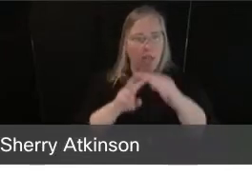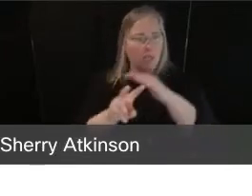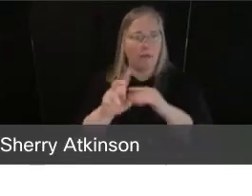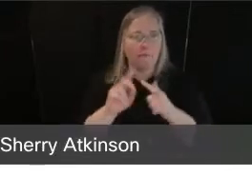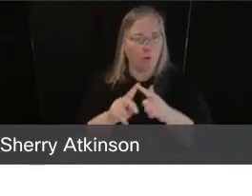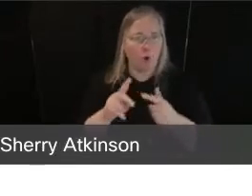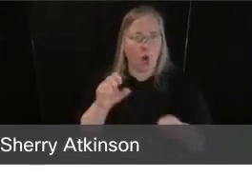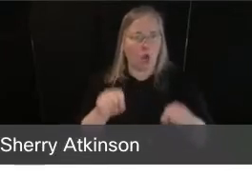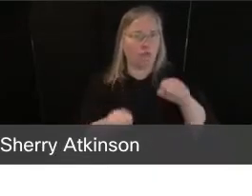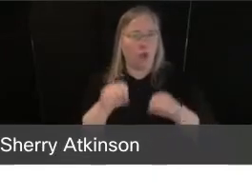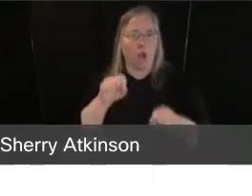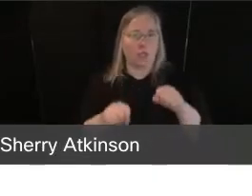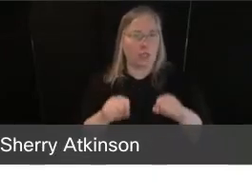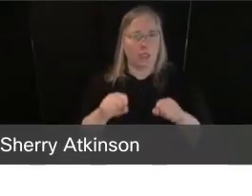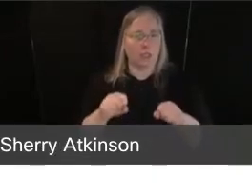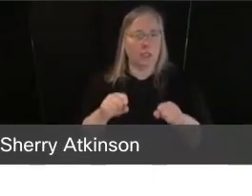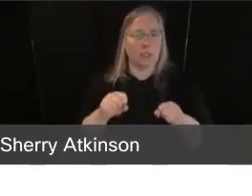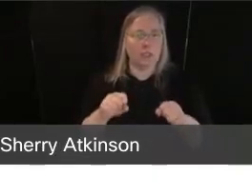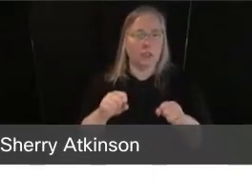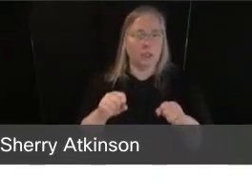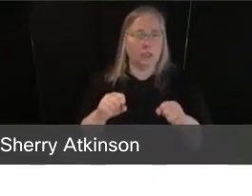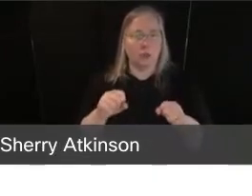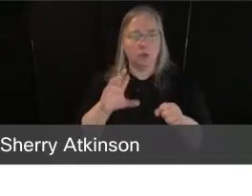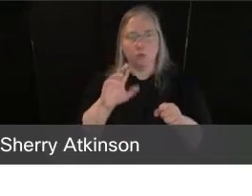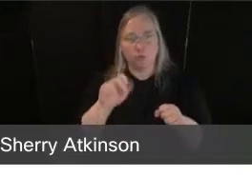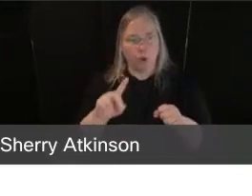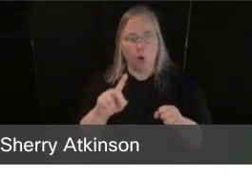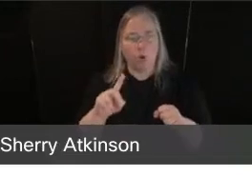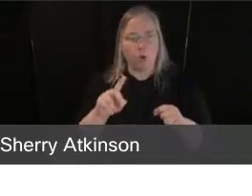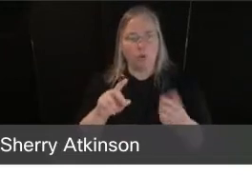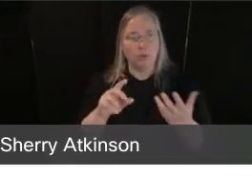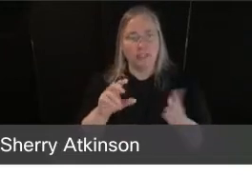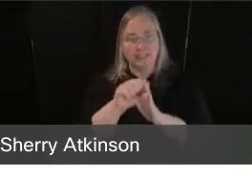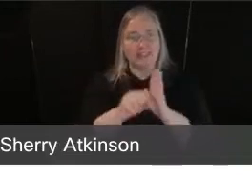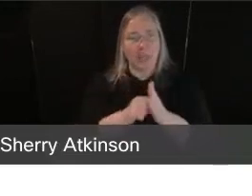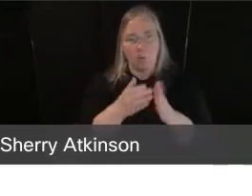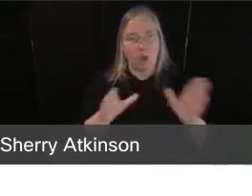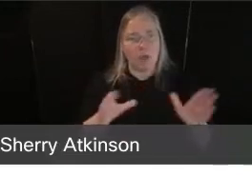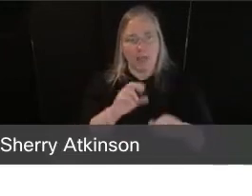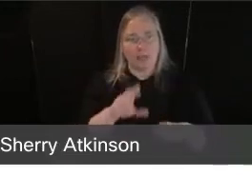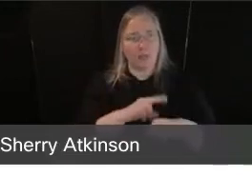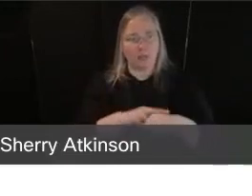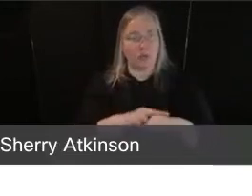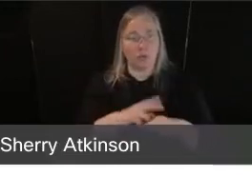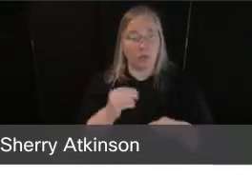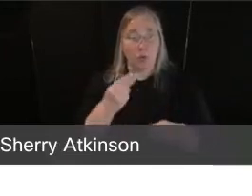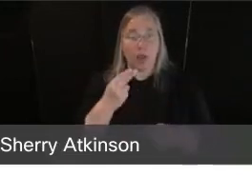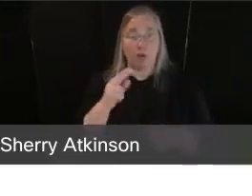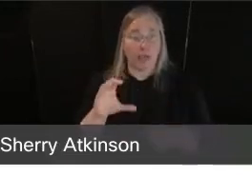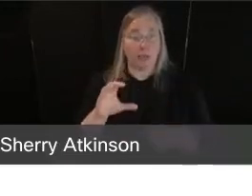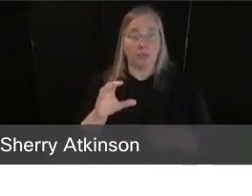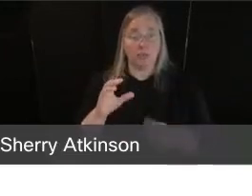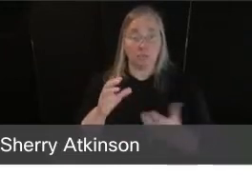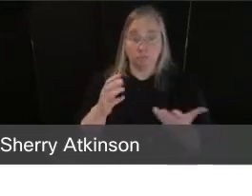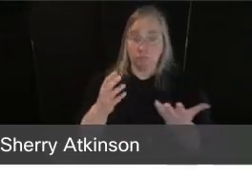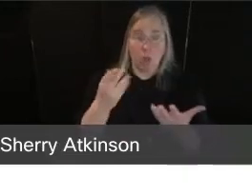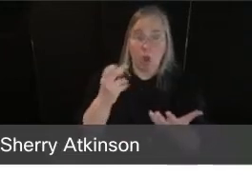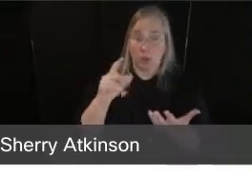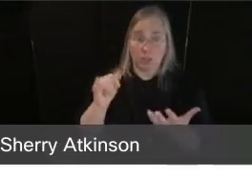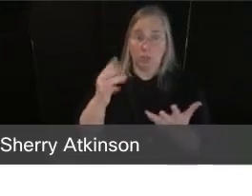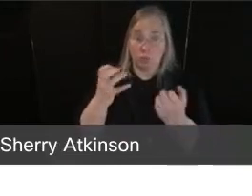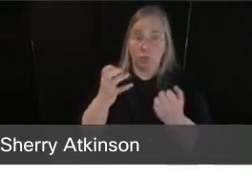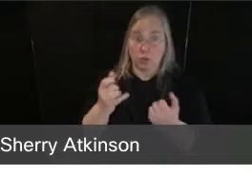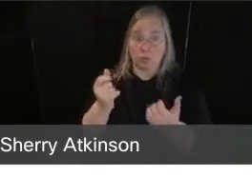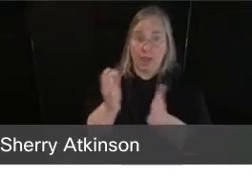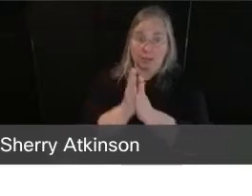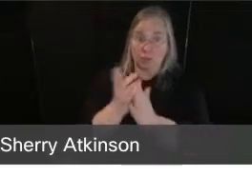nationally, and as I'm going to go into in Howard County. Holly, do you want me to ask questions now before I jump into the county budget,